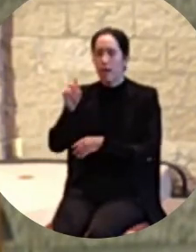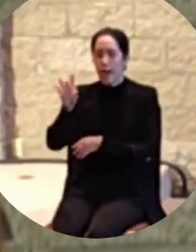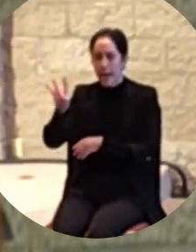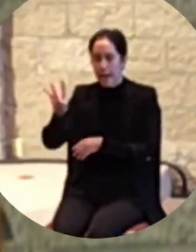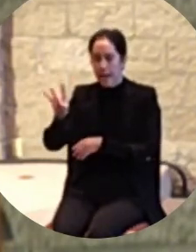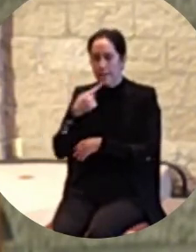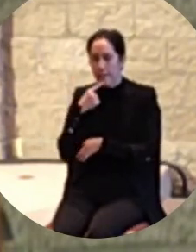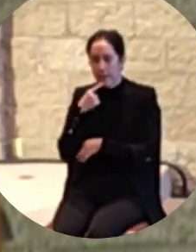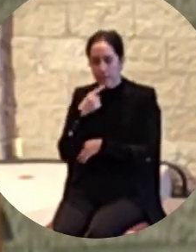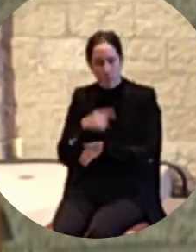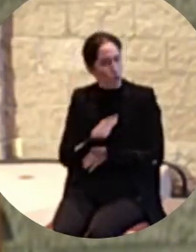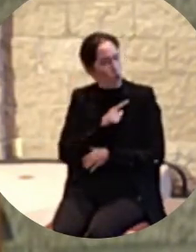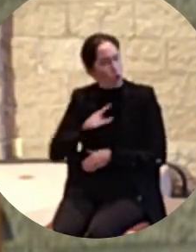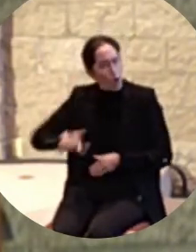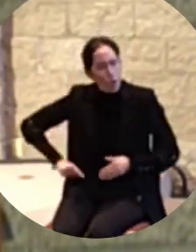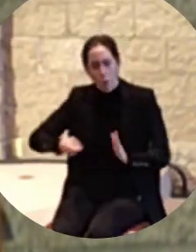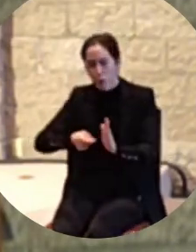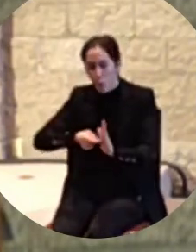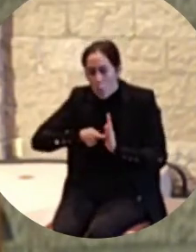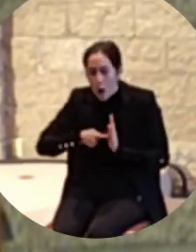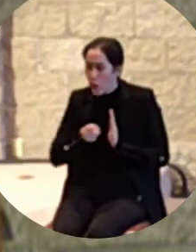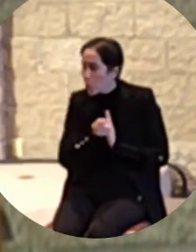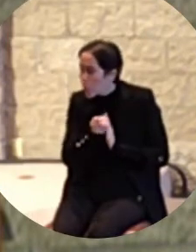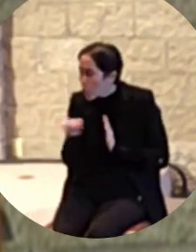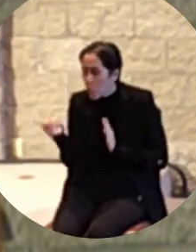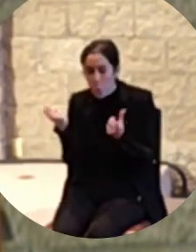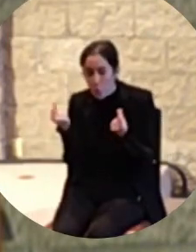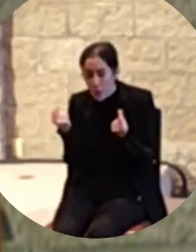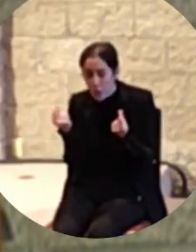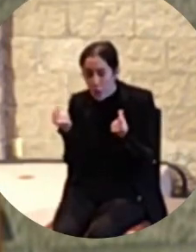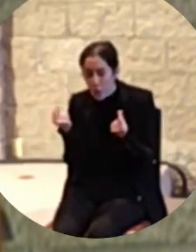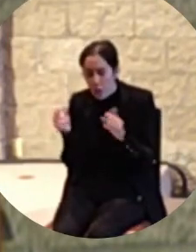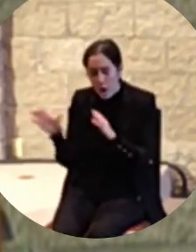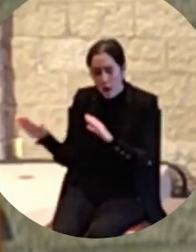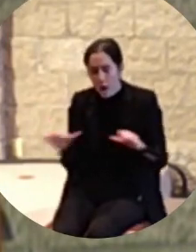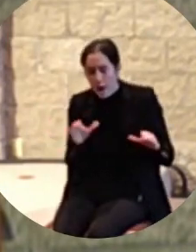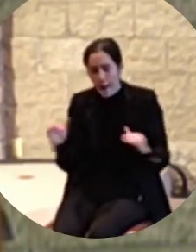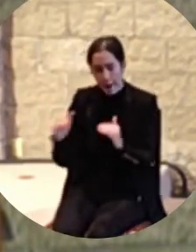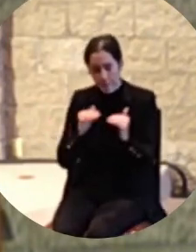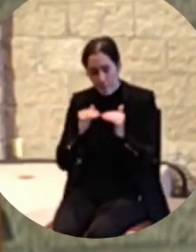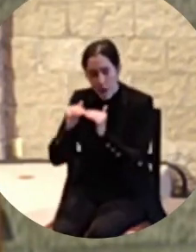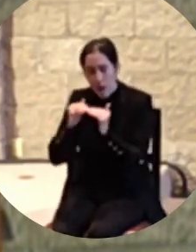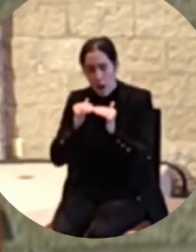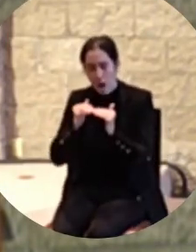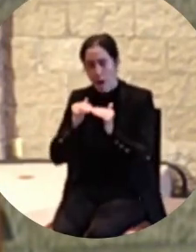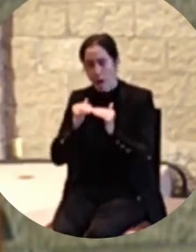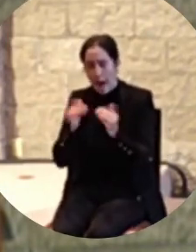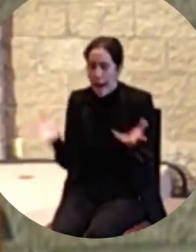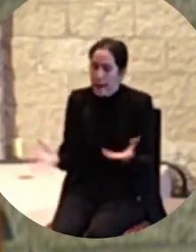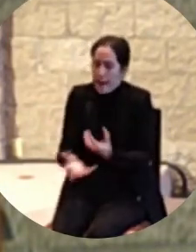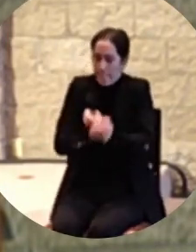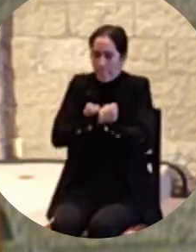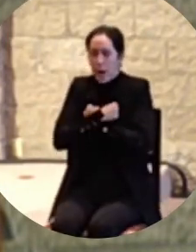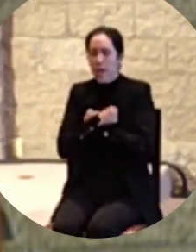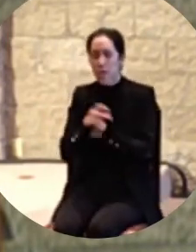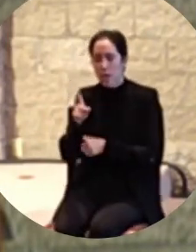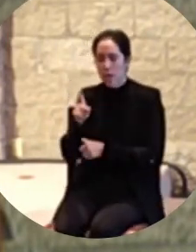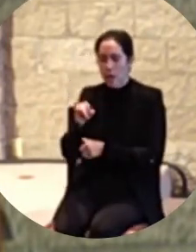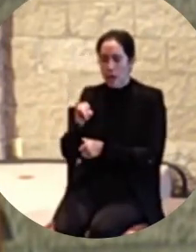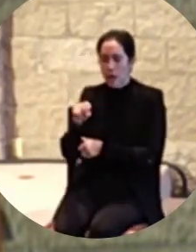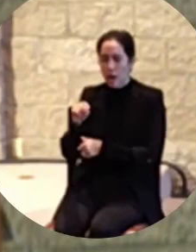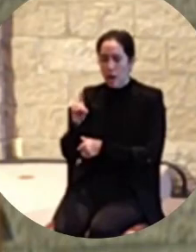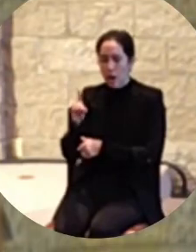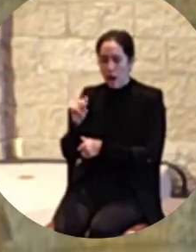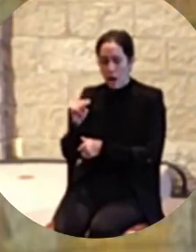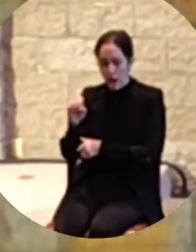you but to do justice and to love kindness and to walk